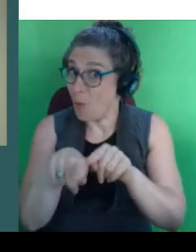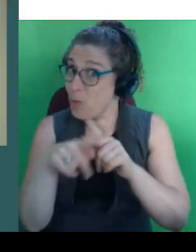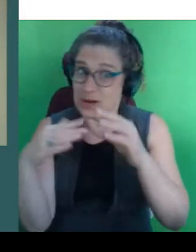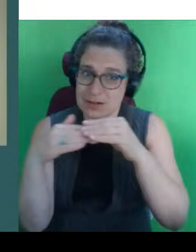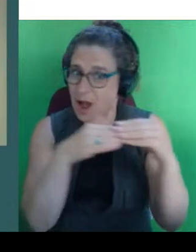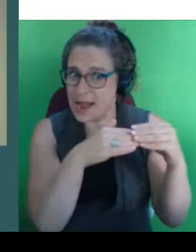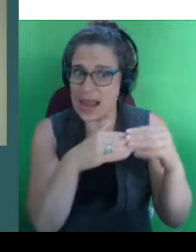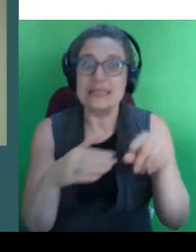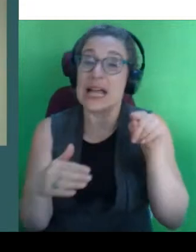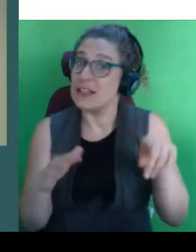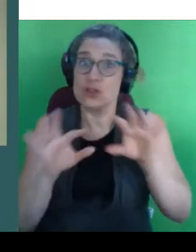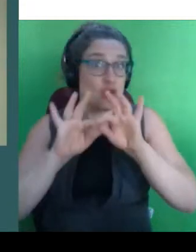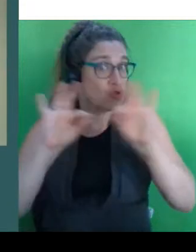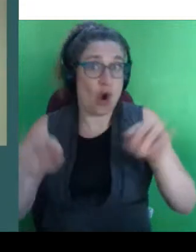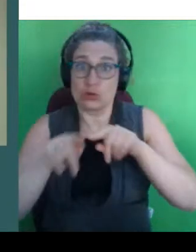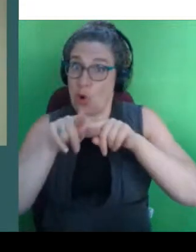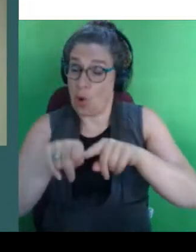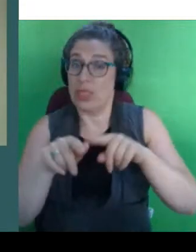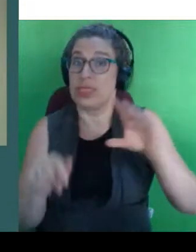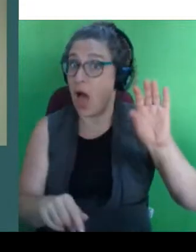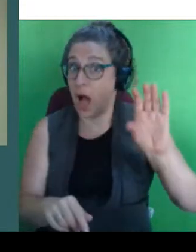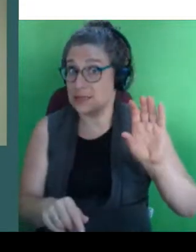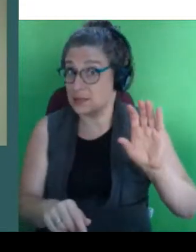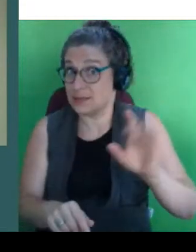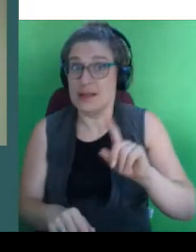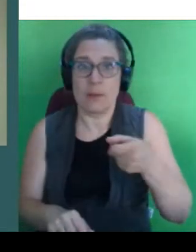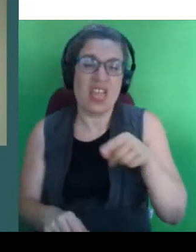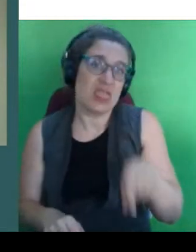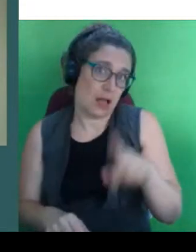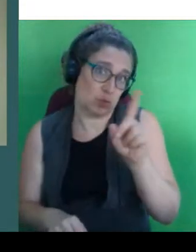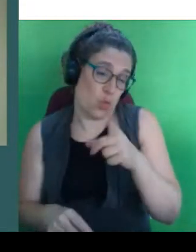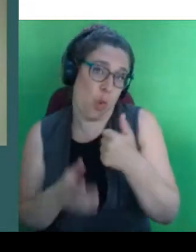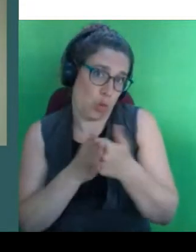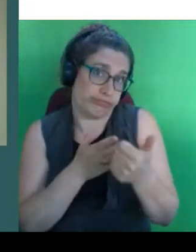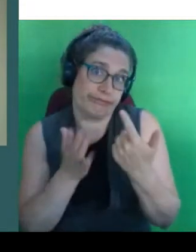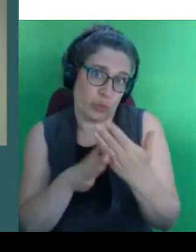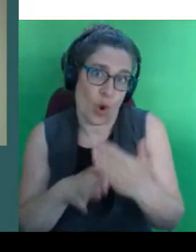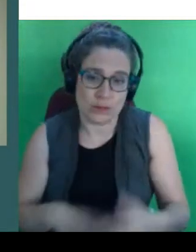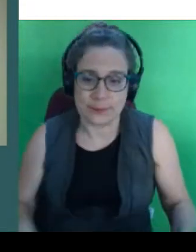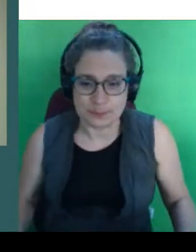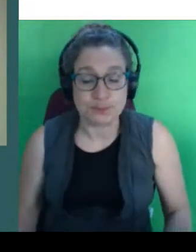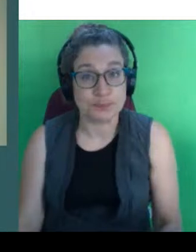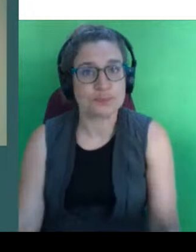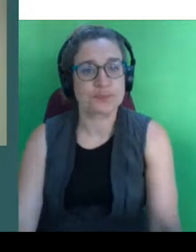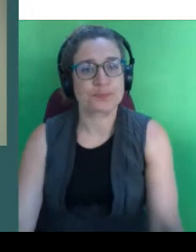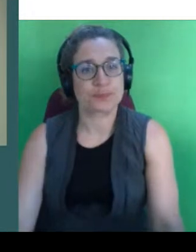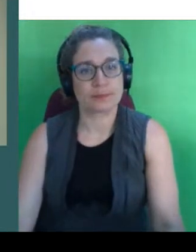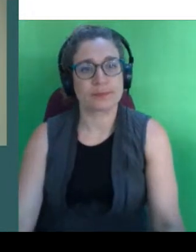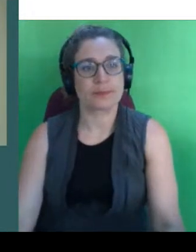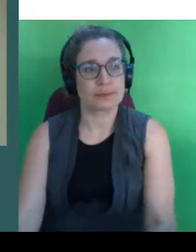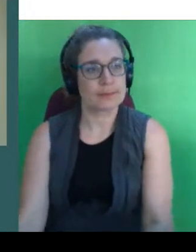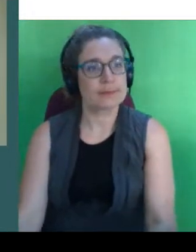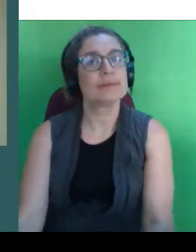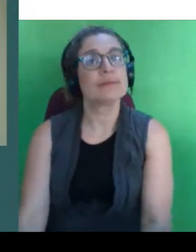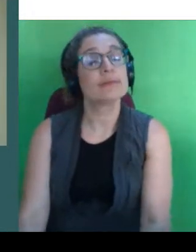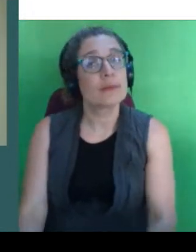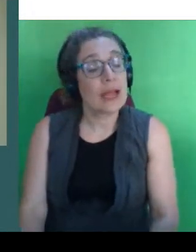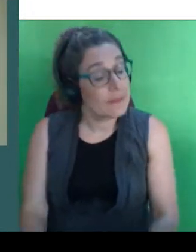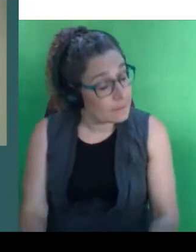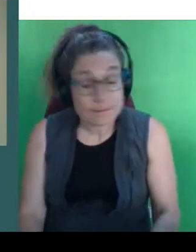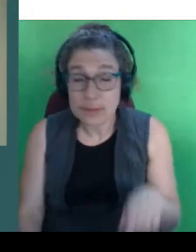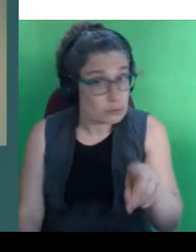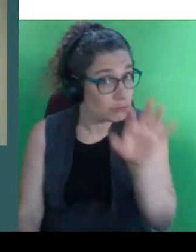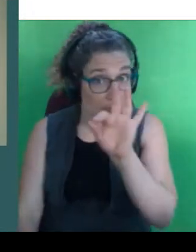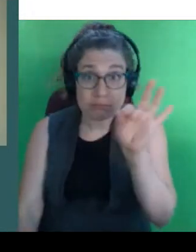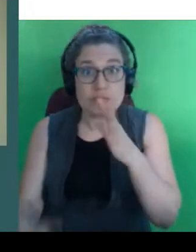license, but that is what often works. And if that's not working, the next thing I would think about